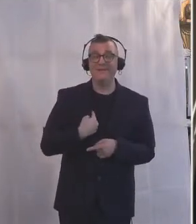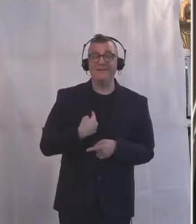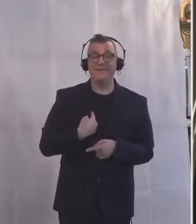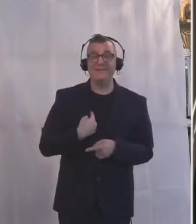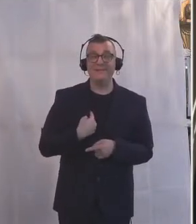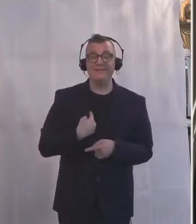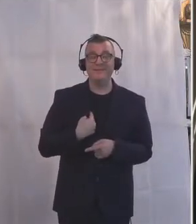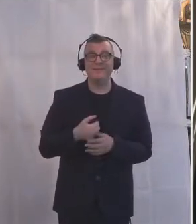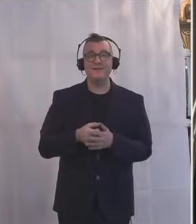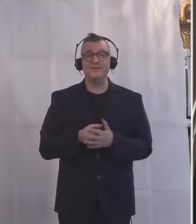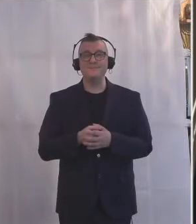And I actually wanted